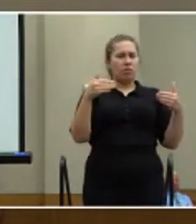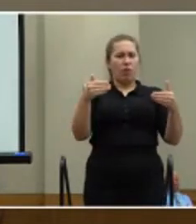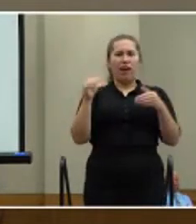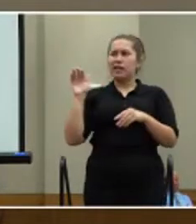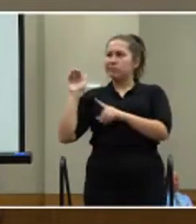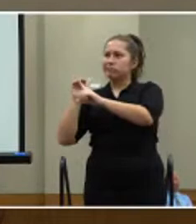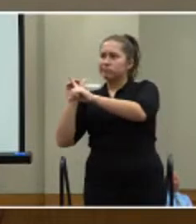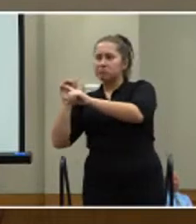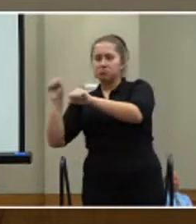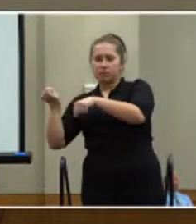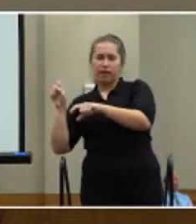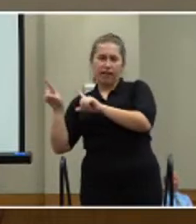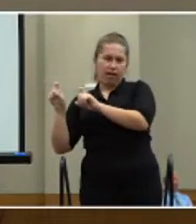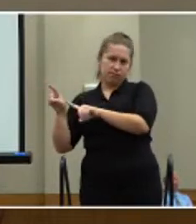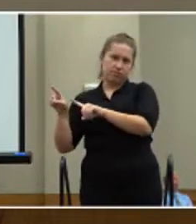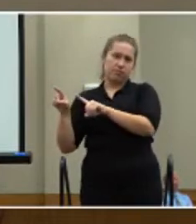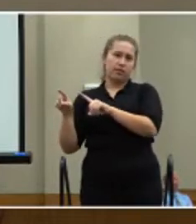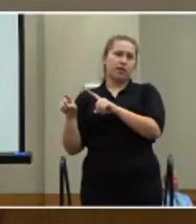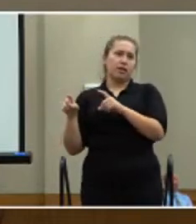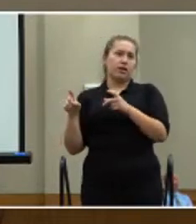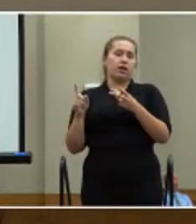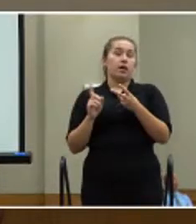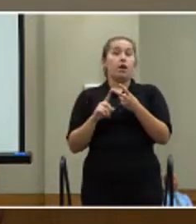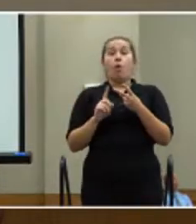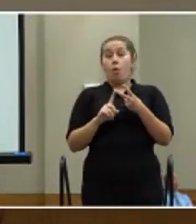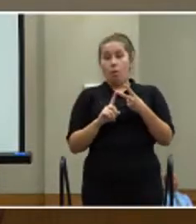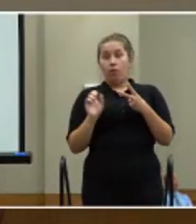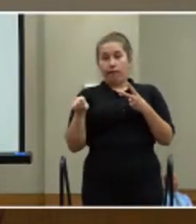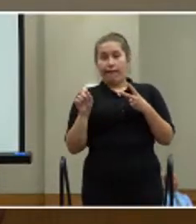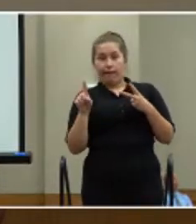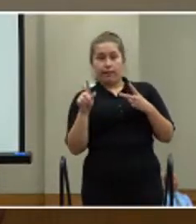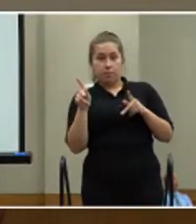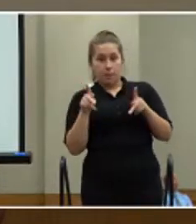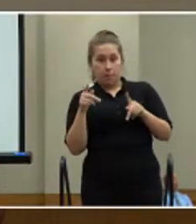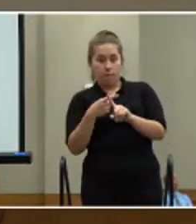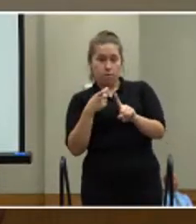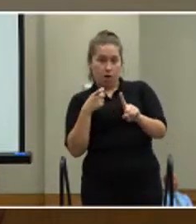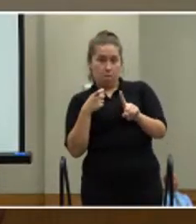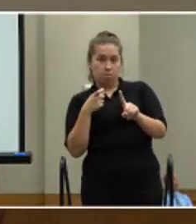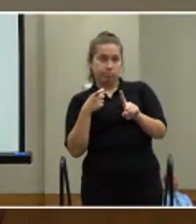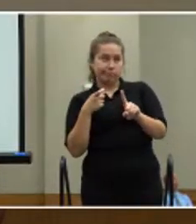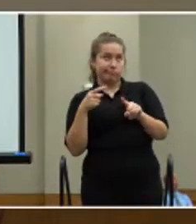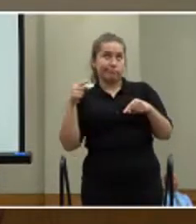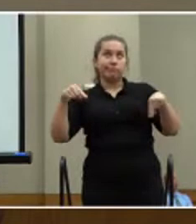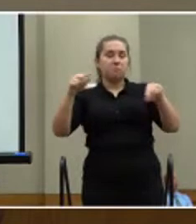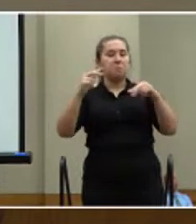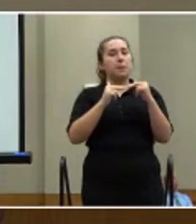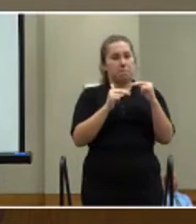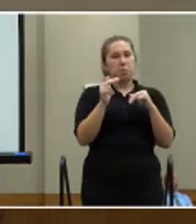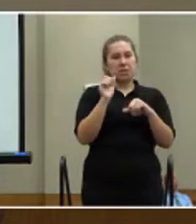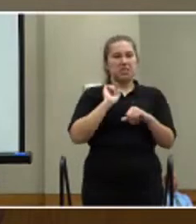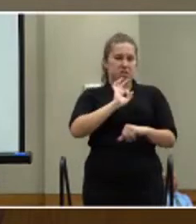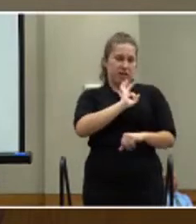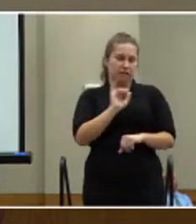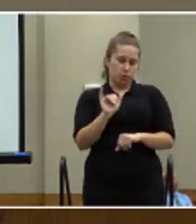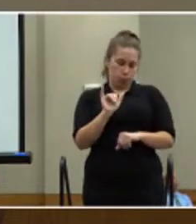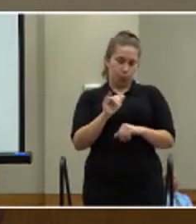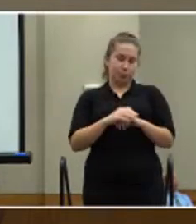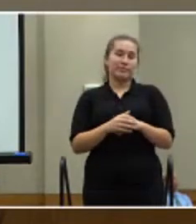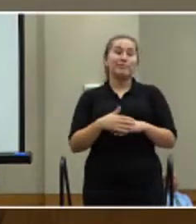them, as well as folks from the other part of our hosts today. So